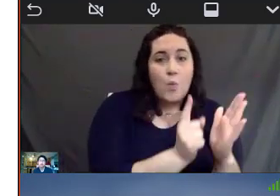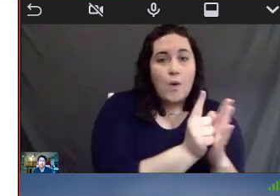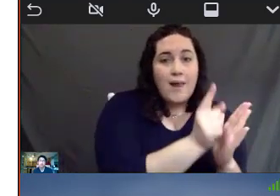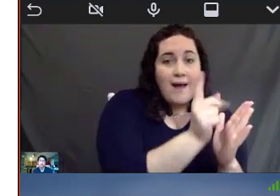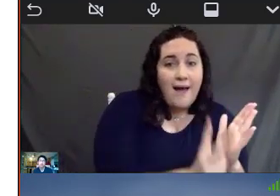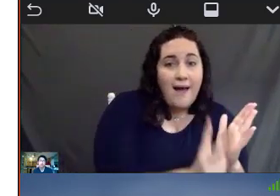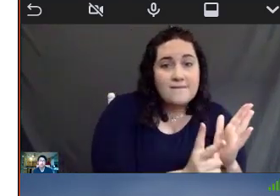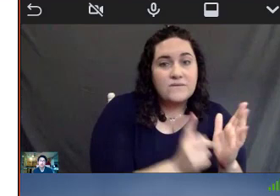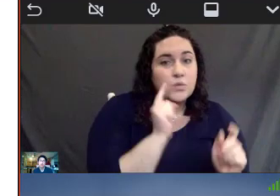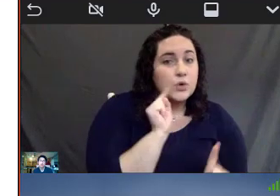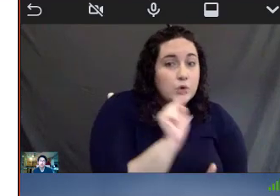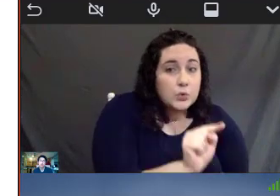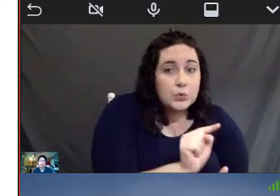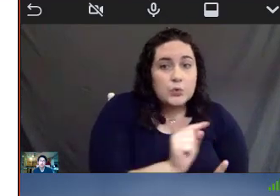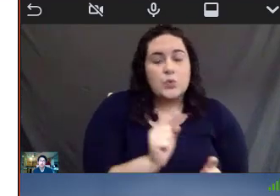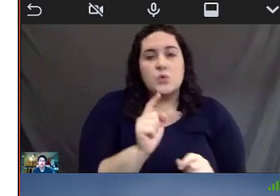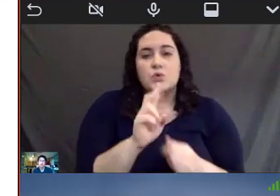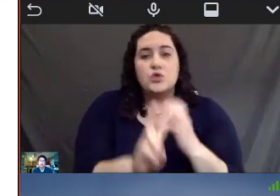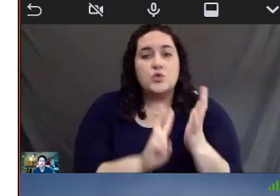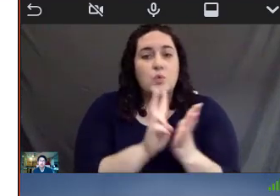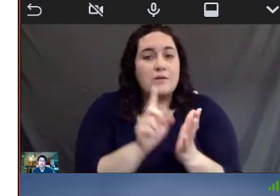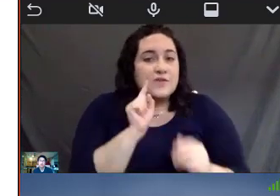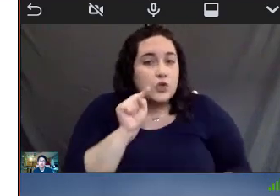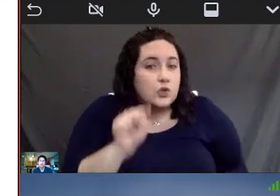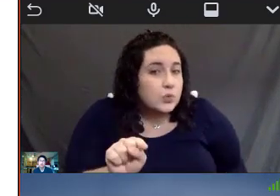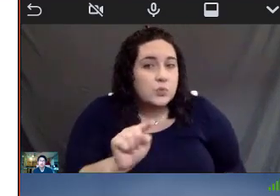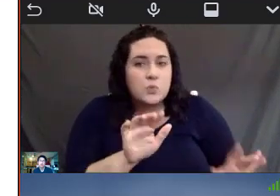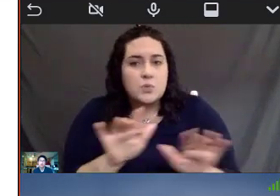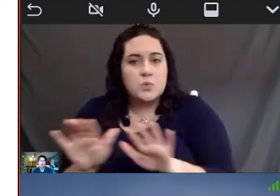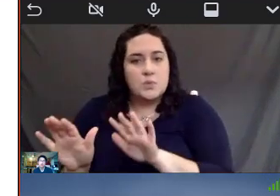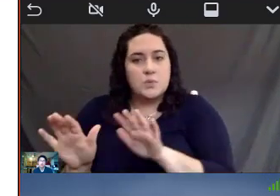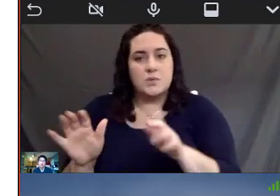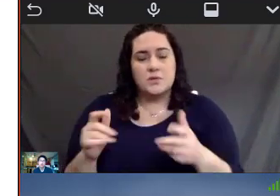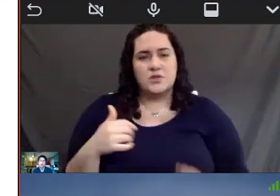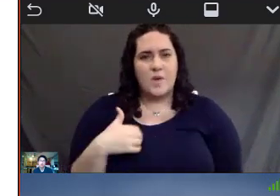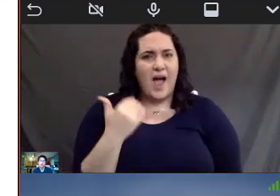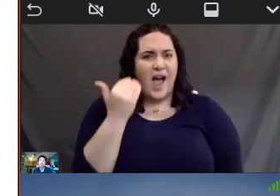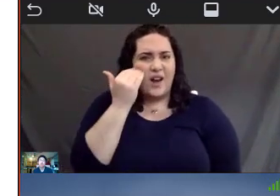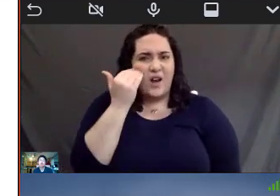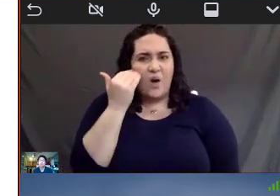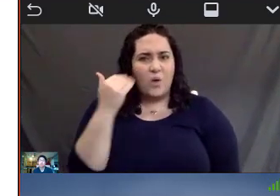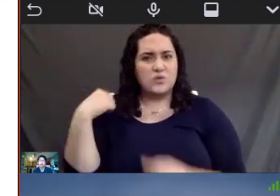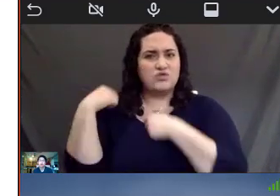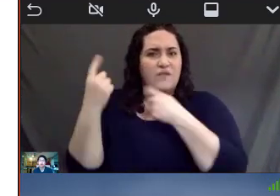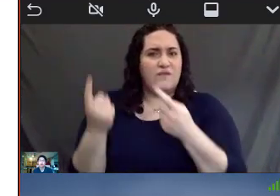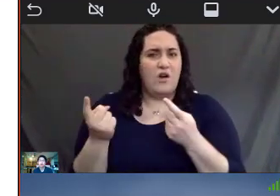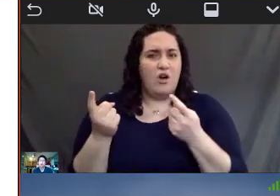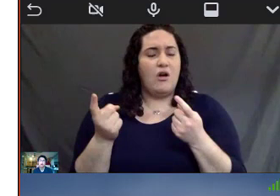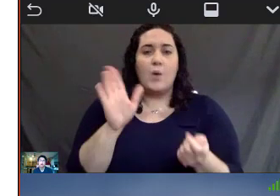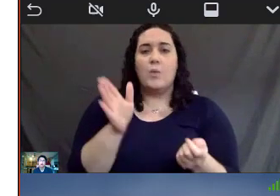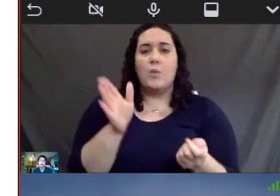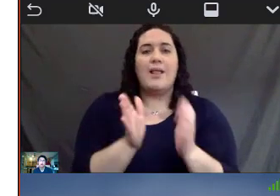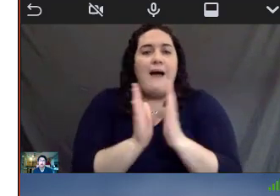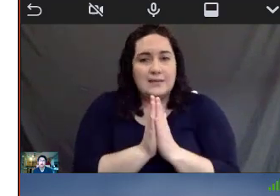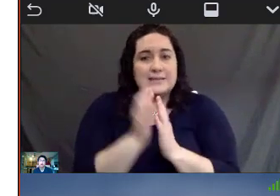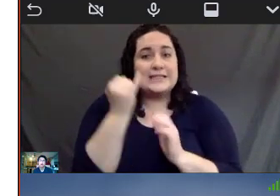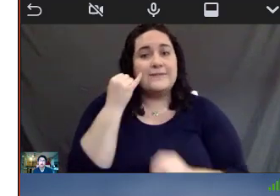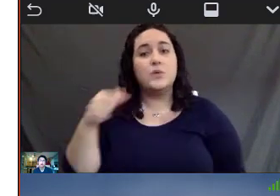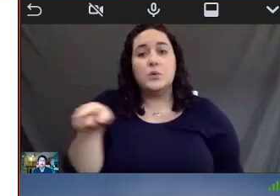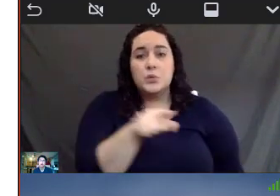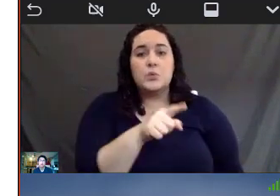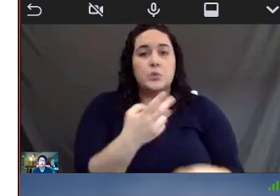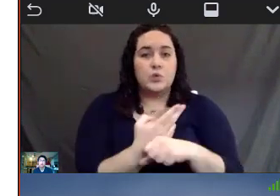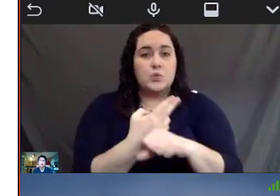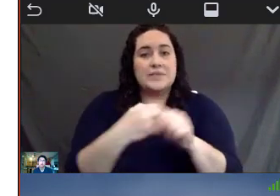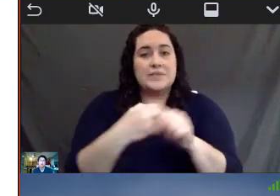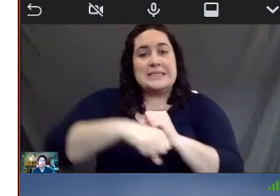because I know of people's accessibility requirements, or, you know, I may also ask for feedback if you have accessibility